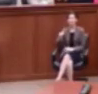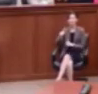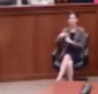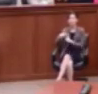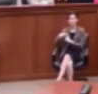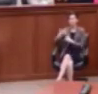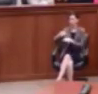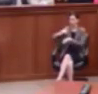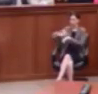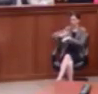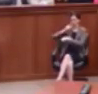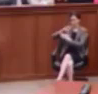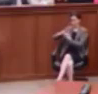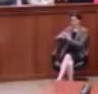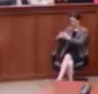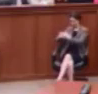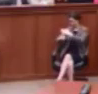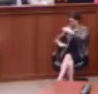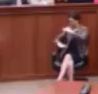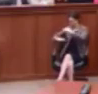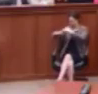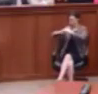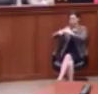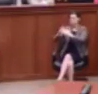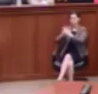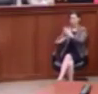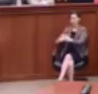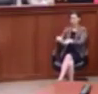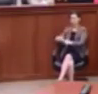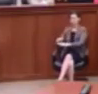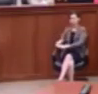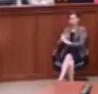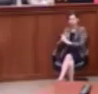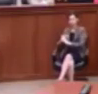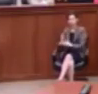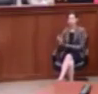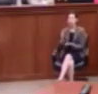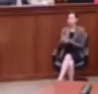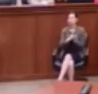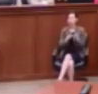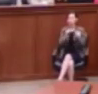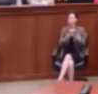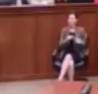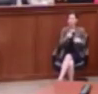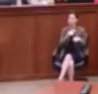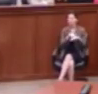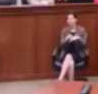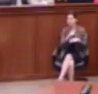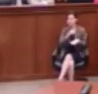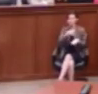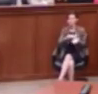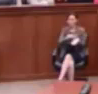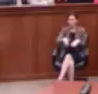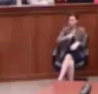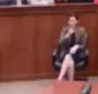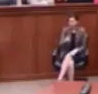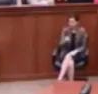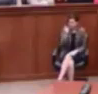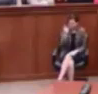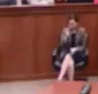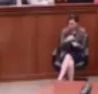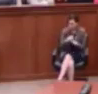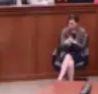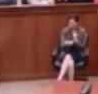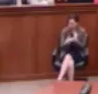are set for the students are barriers. Some of the teachers, counselors, principals don't understand